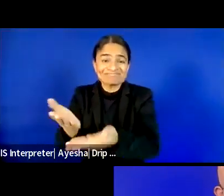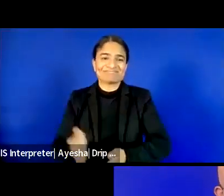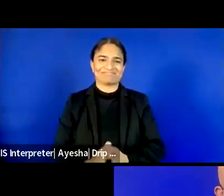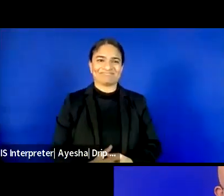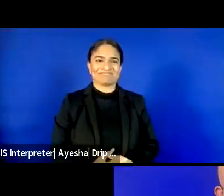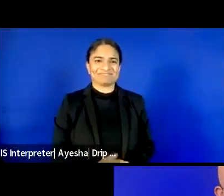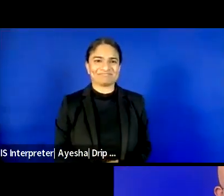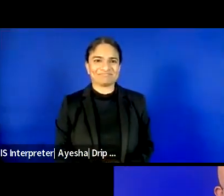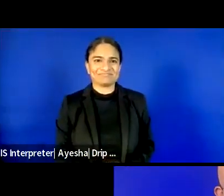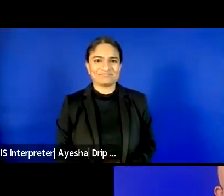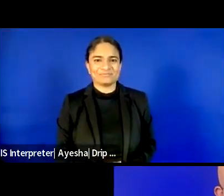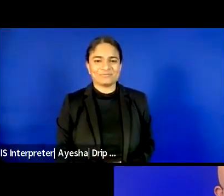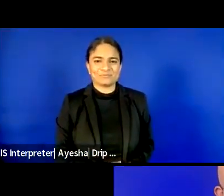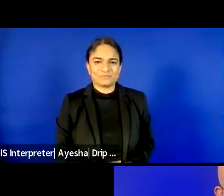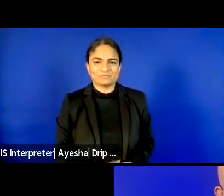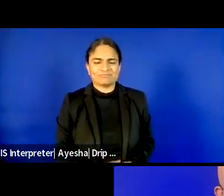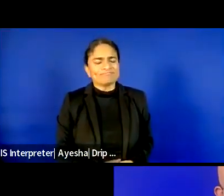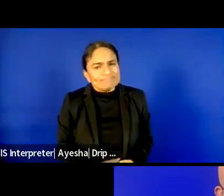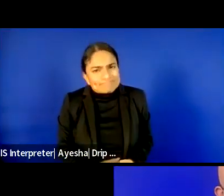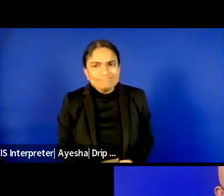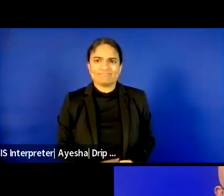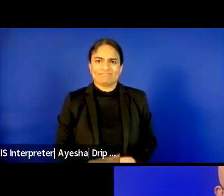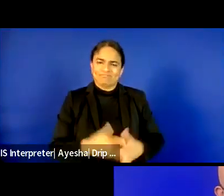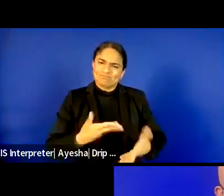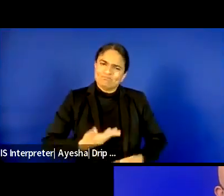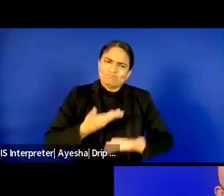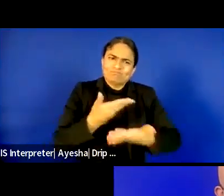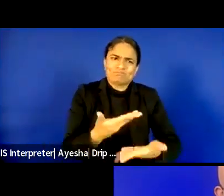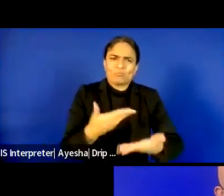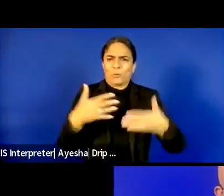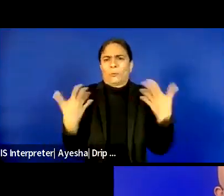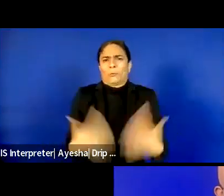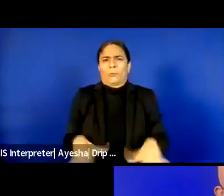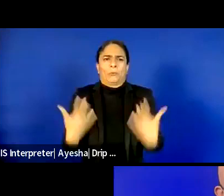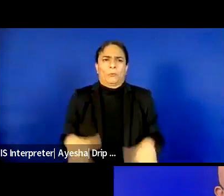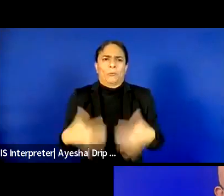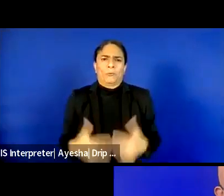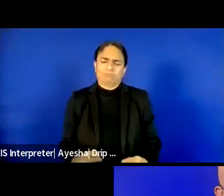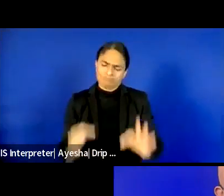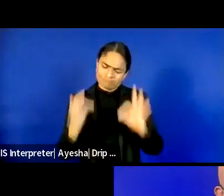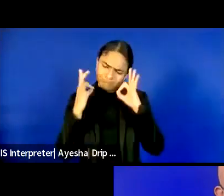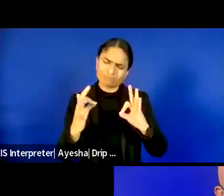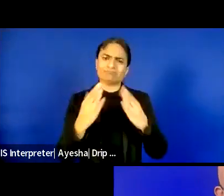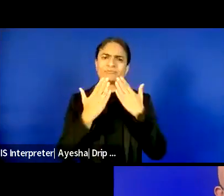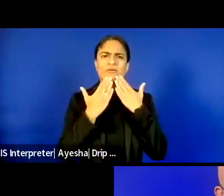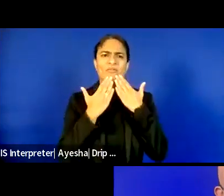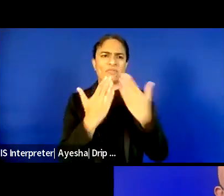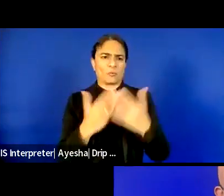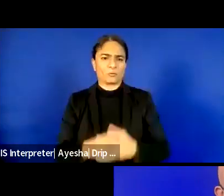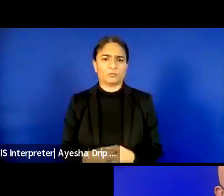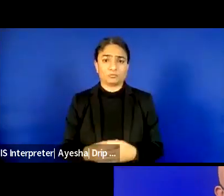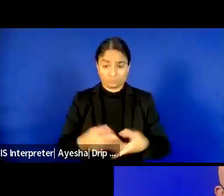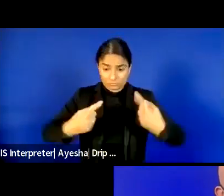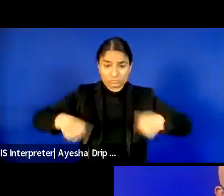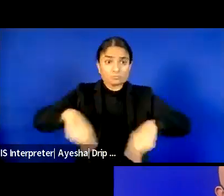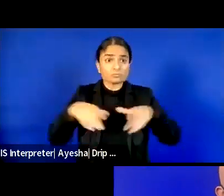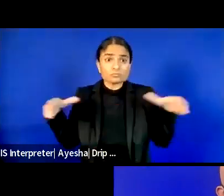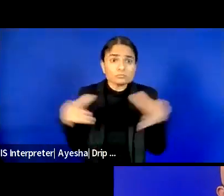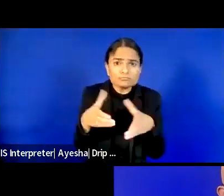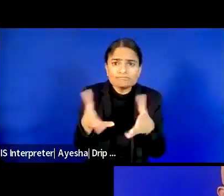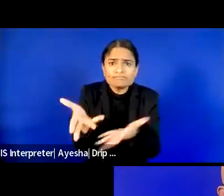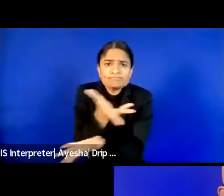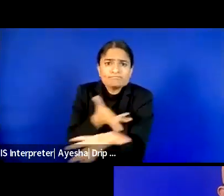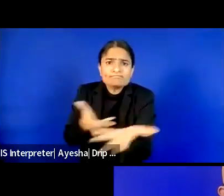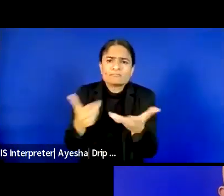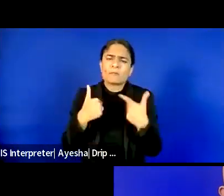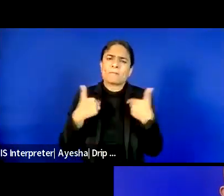into this part of the conversation. Gretchen, I am so happy to be able to talk to you one more time and to go